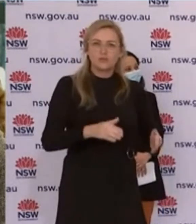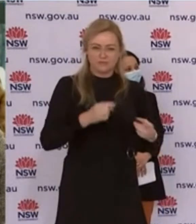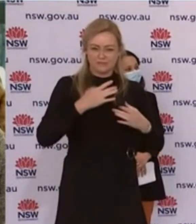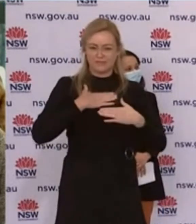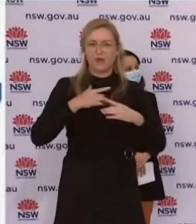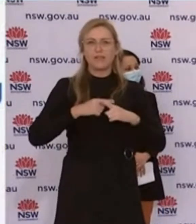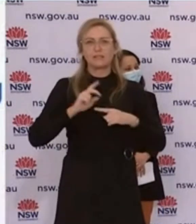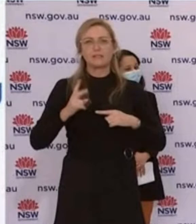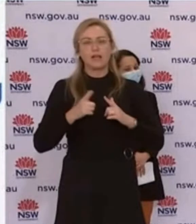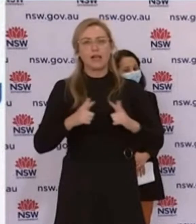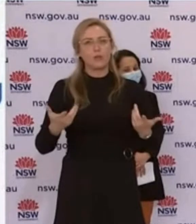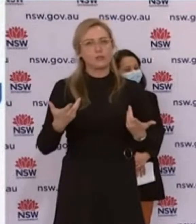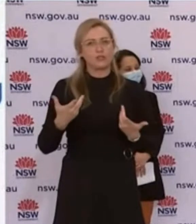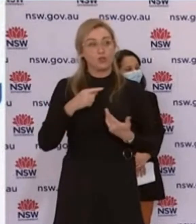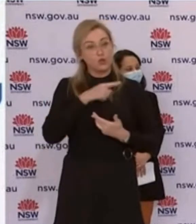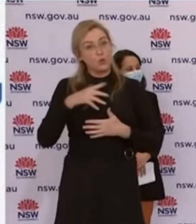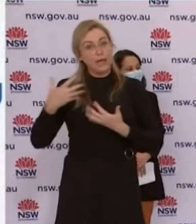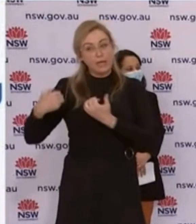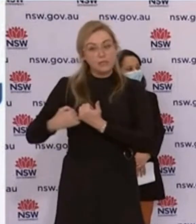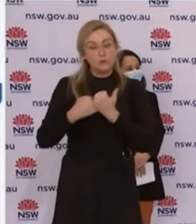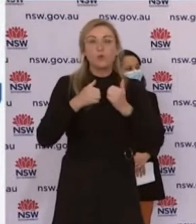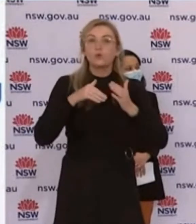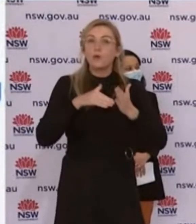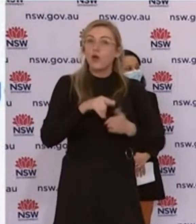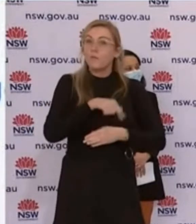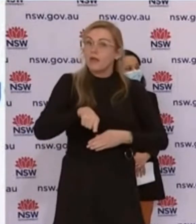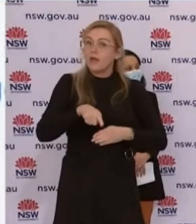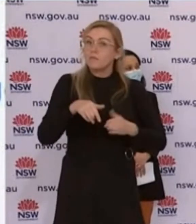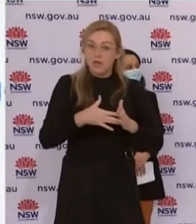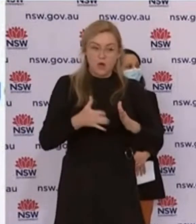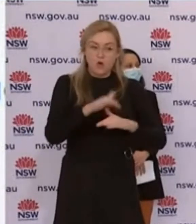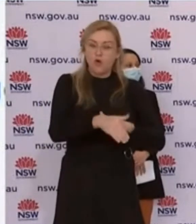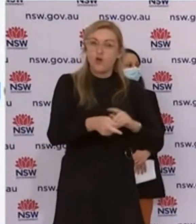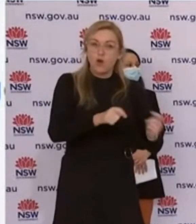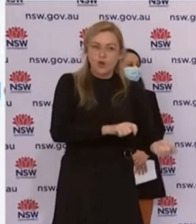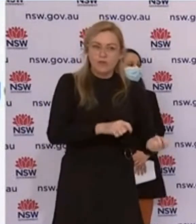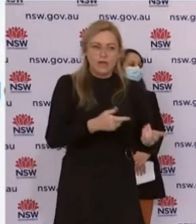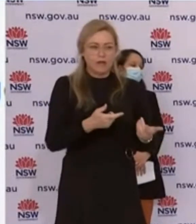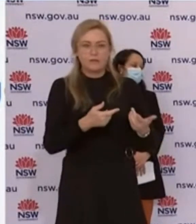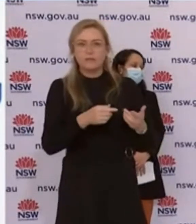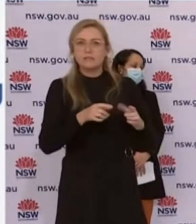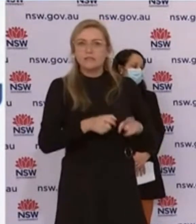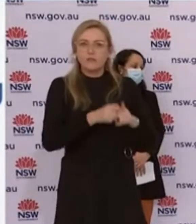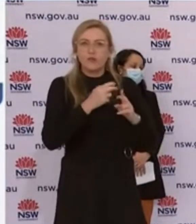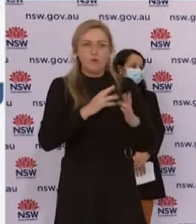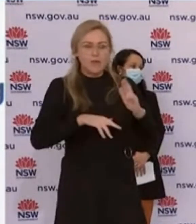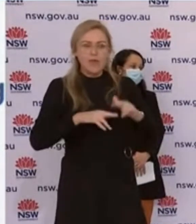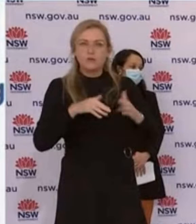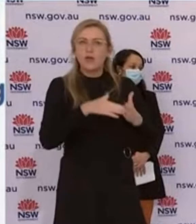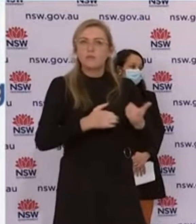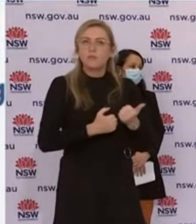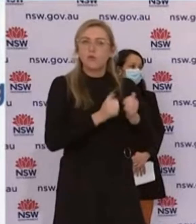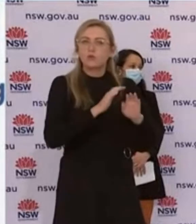school and their kids have fallen behind during this lockdown period? What supports will they be offered to get their kids back up to speed? Yeah, look, that's a great question. And I've been